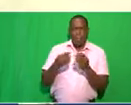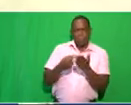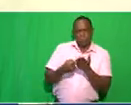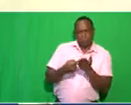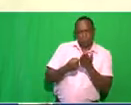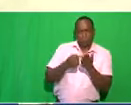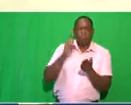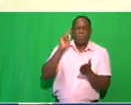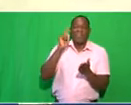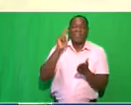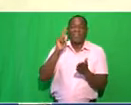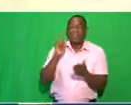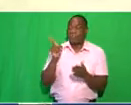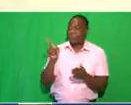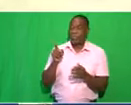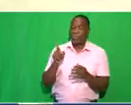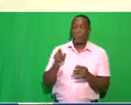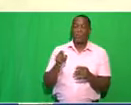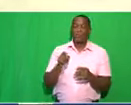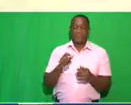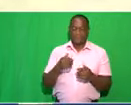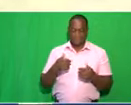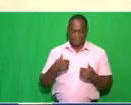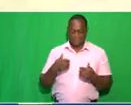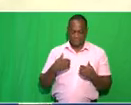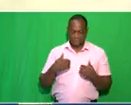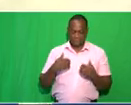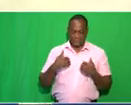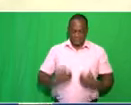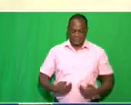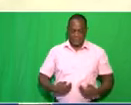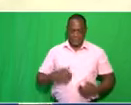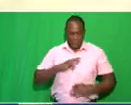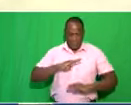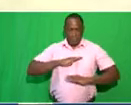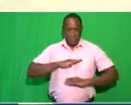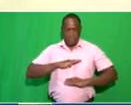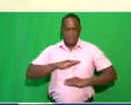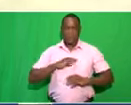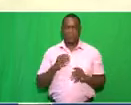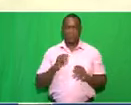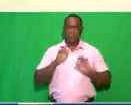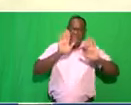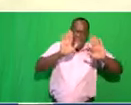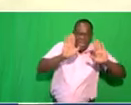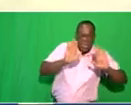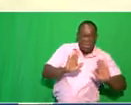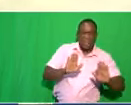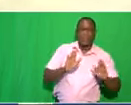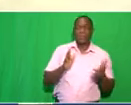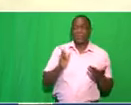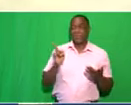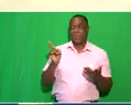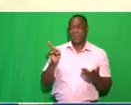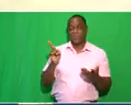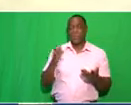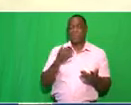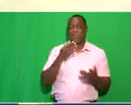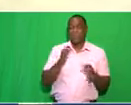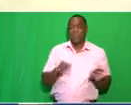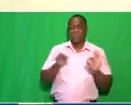equity and well-being, self-actualization, excellence. What does that really mean? And of course, you would have defined that quite clearly for us. We do